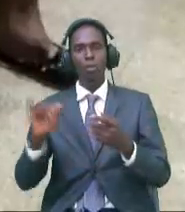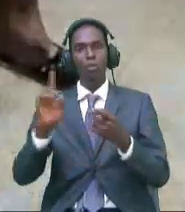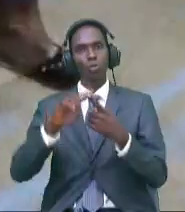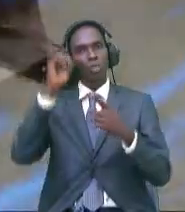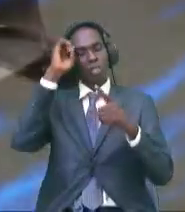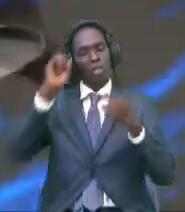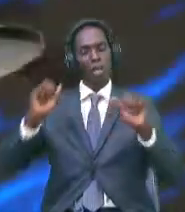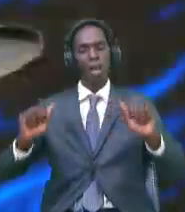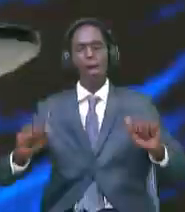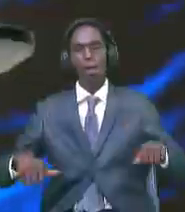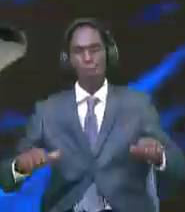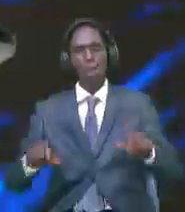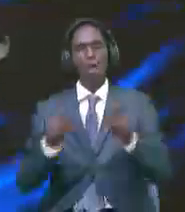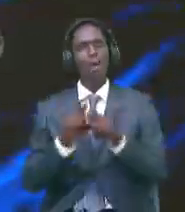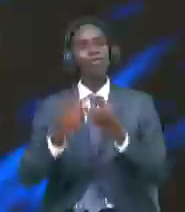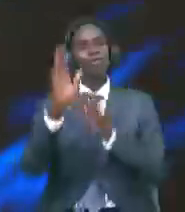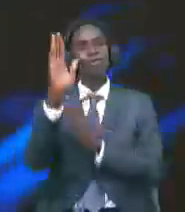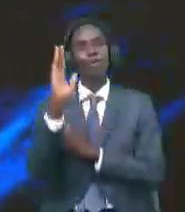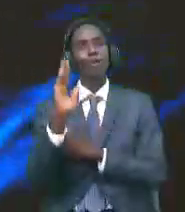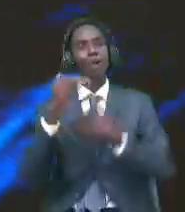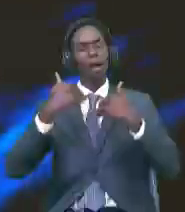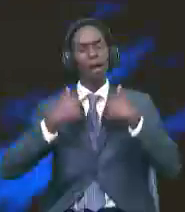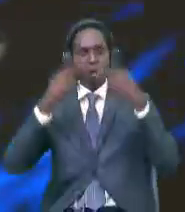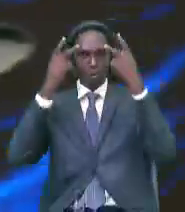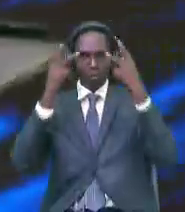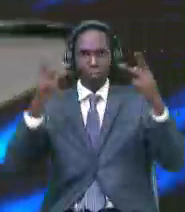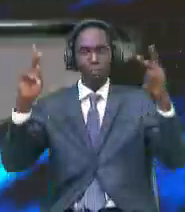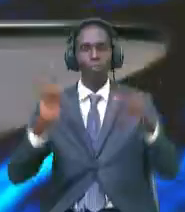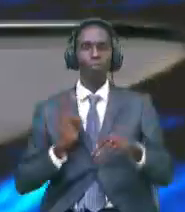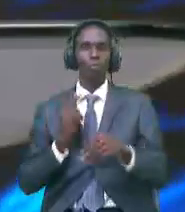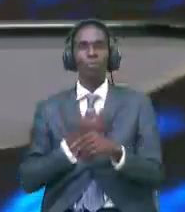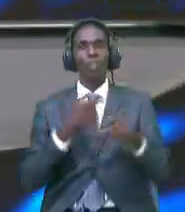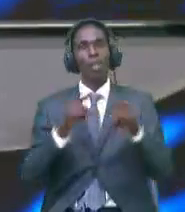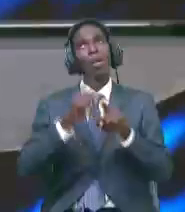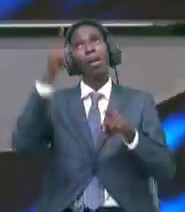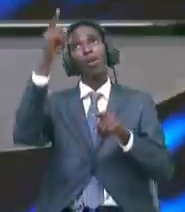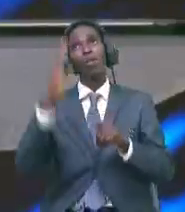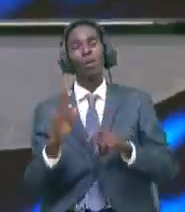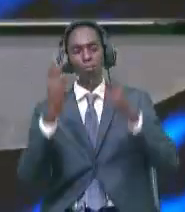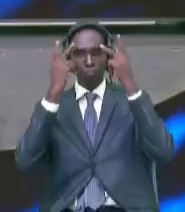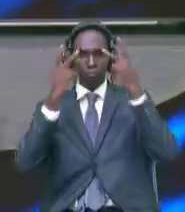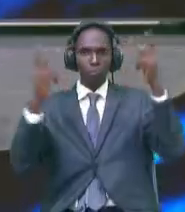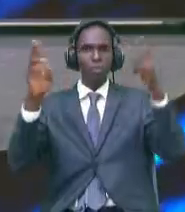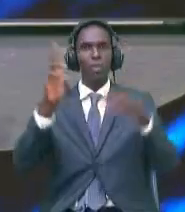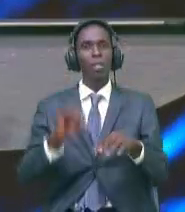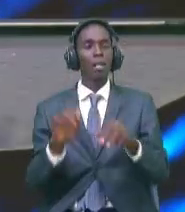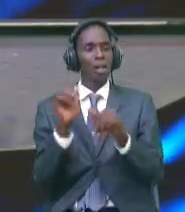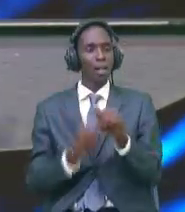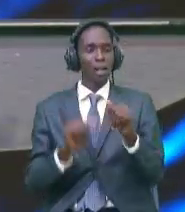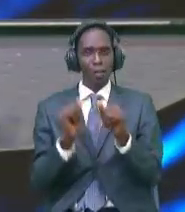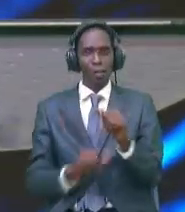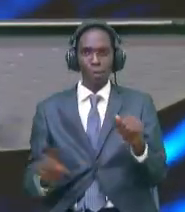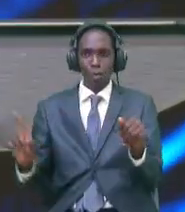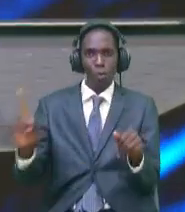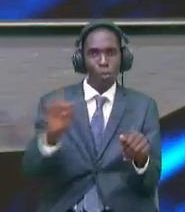as God has prospered us, as God has prospered them, every man according